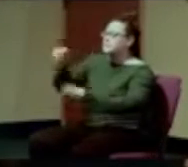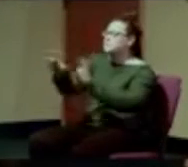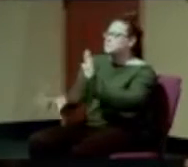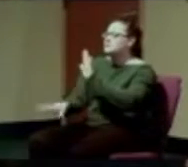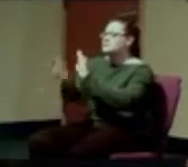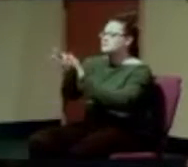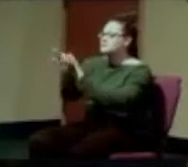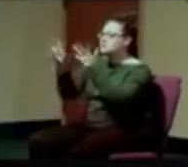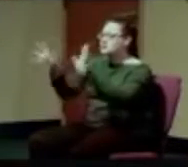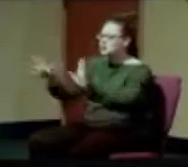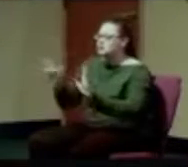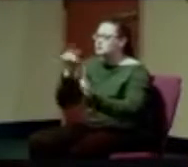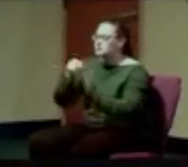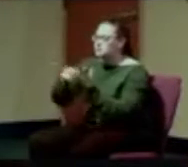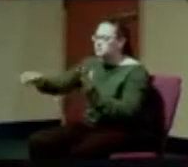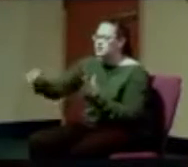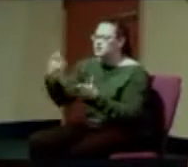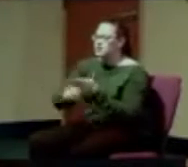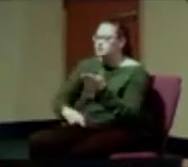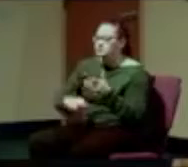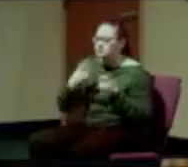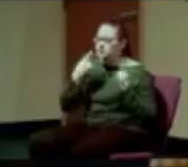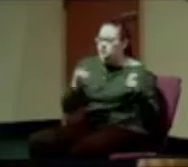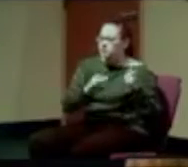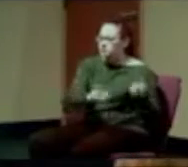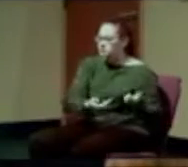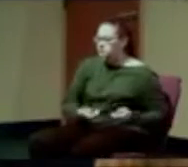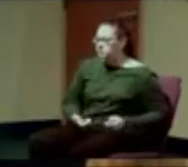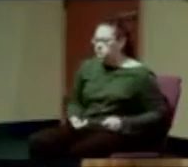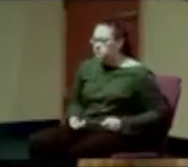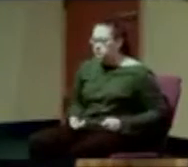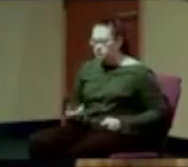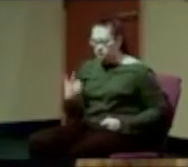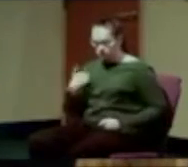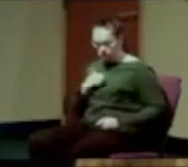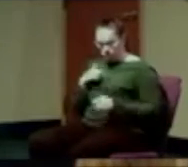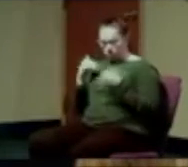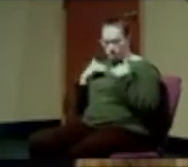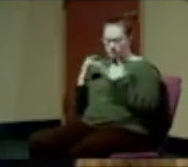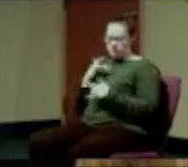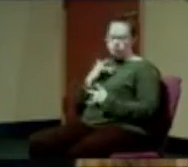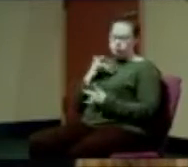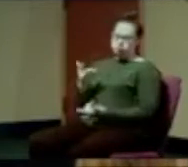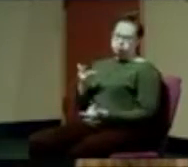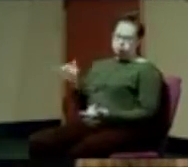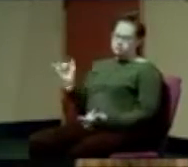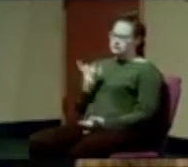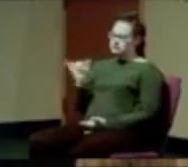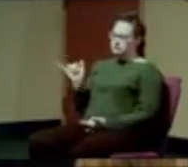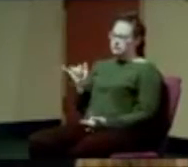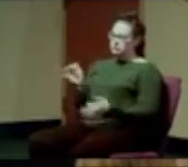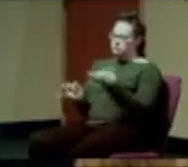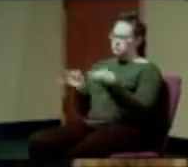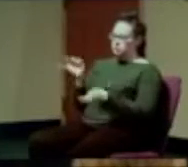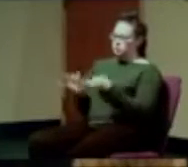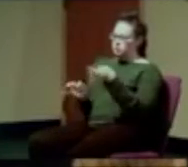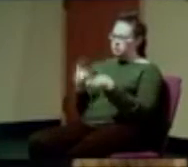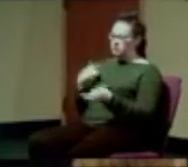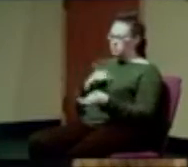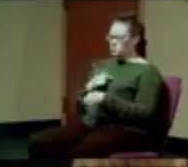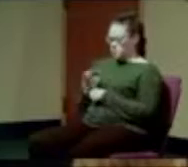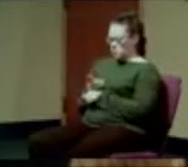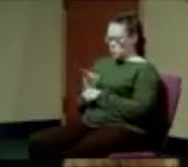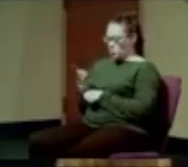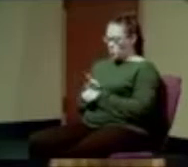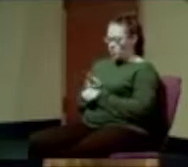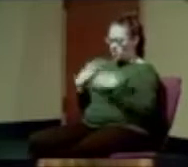sin. Unfortunately, we have a tendency to take the same approach as the court system, and we wear that vest and we try